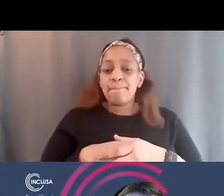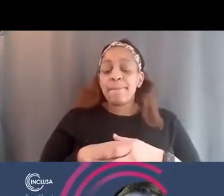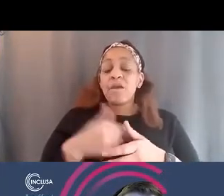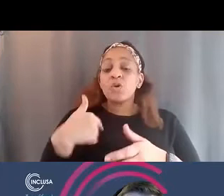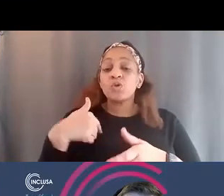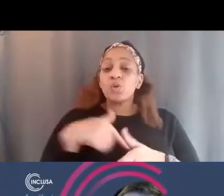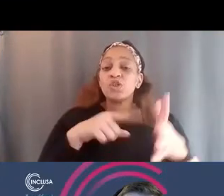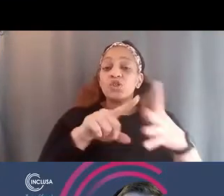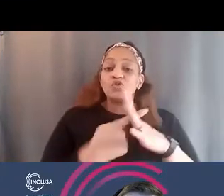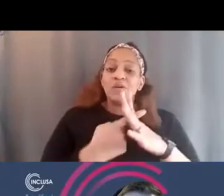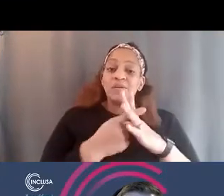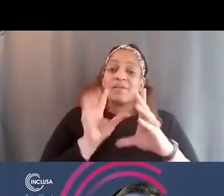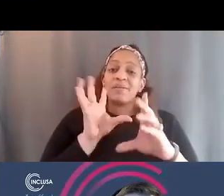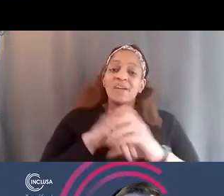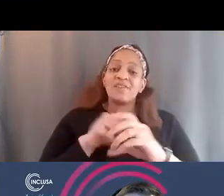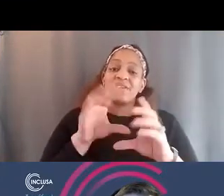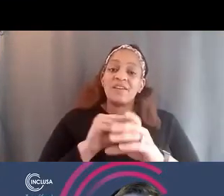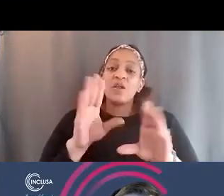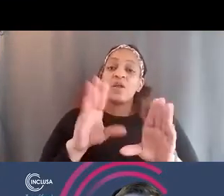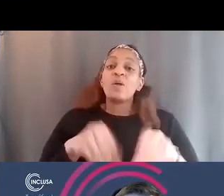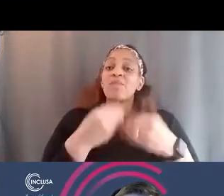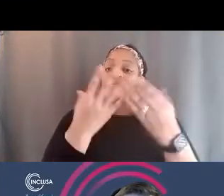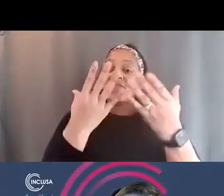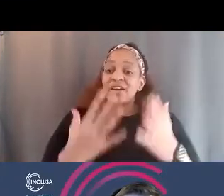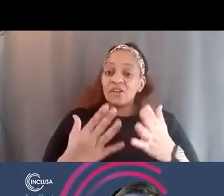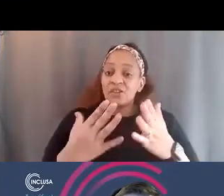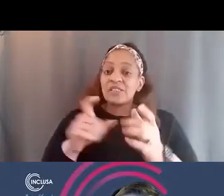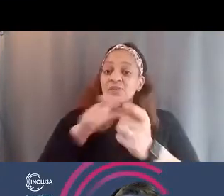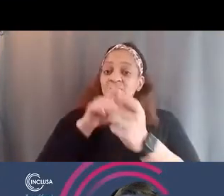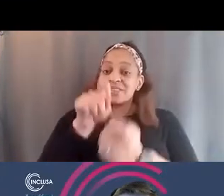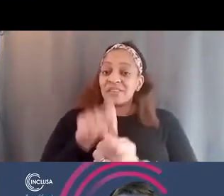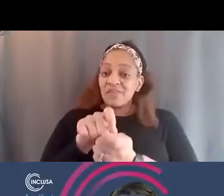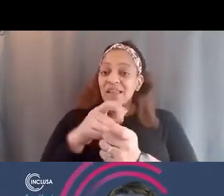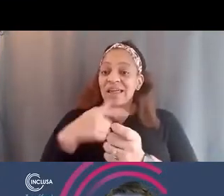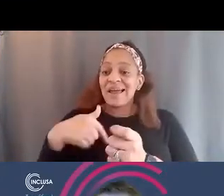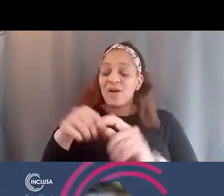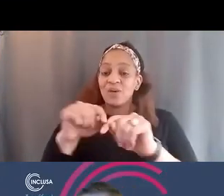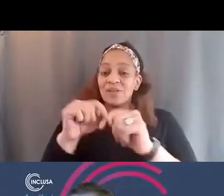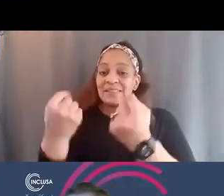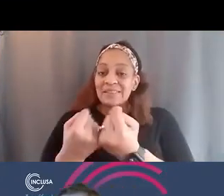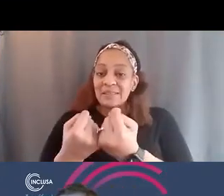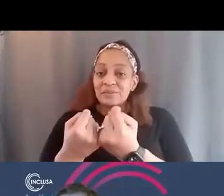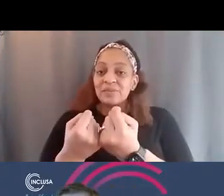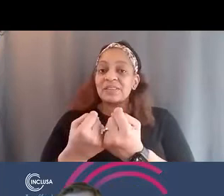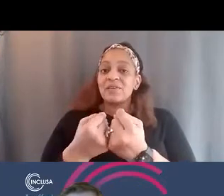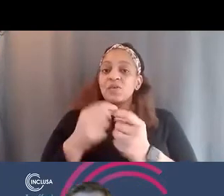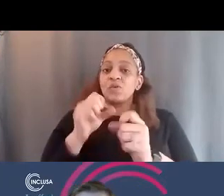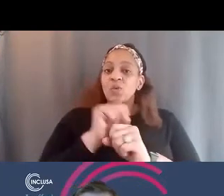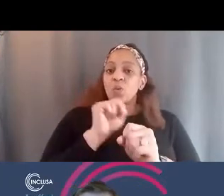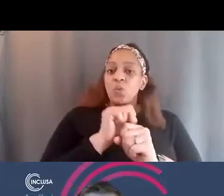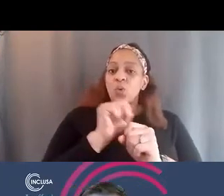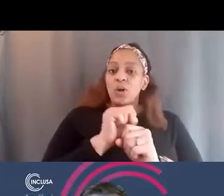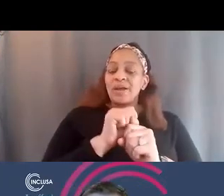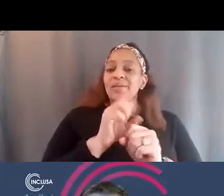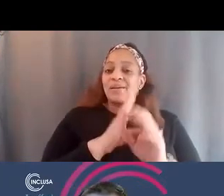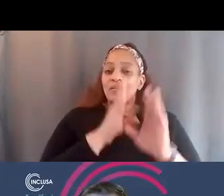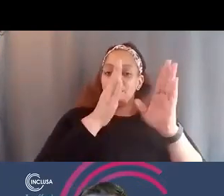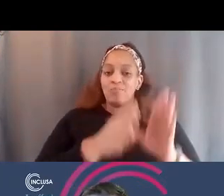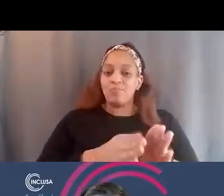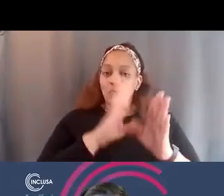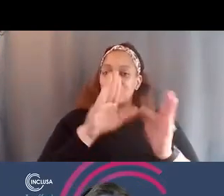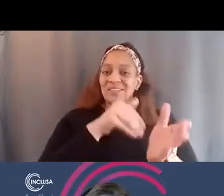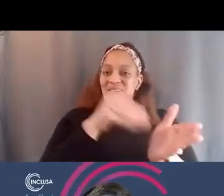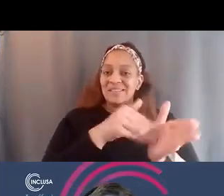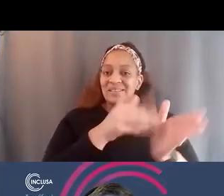started to engage providers and specifically our teams as they were working around person-centered planning and advancing